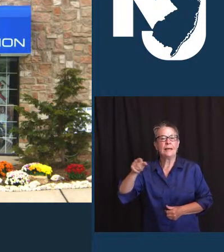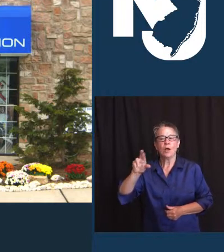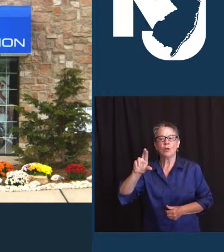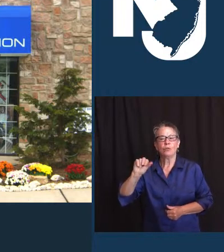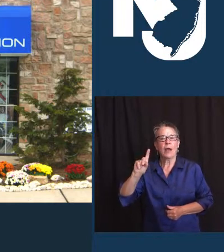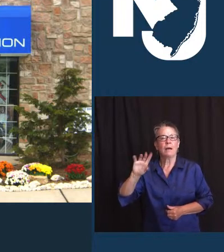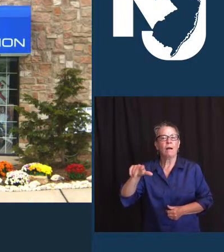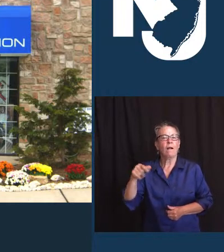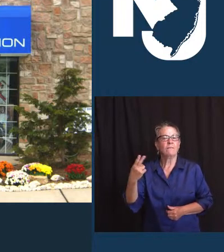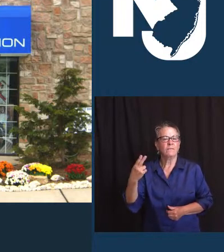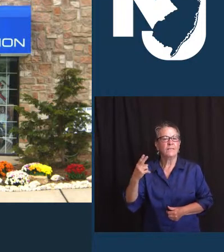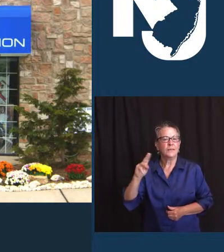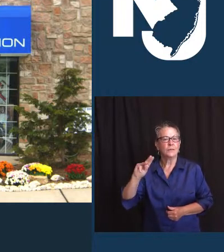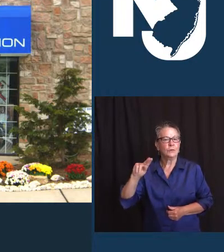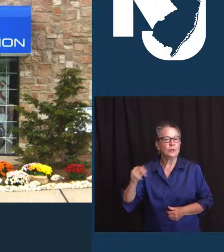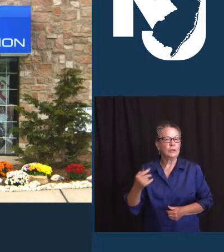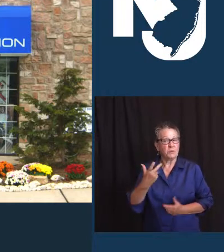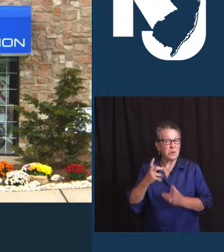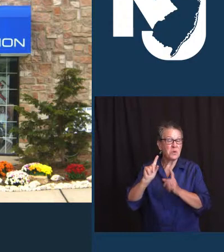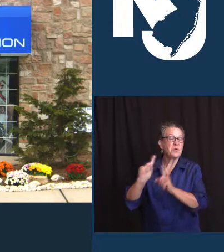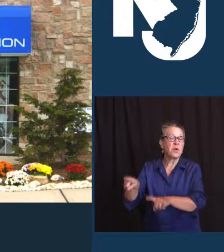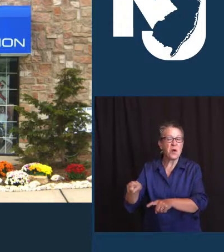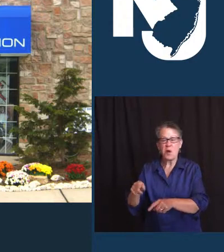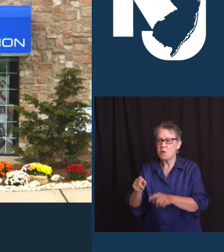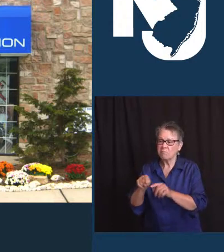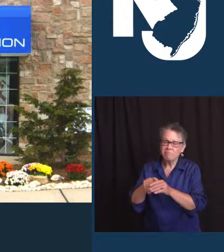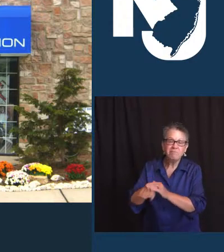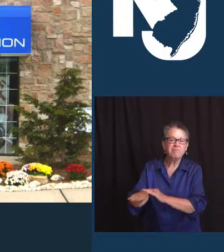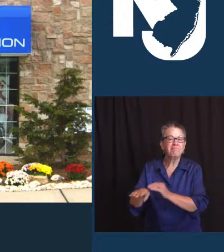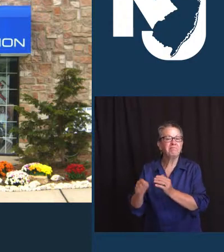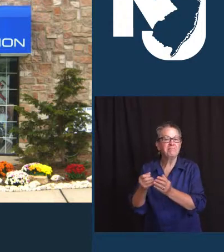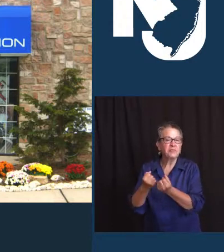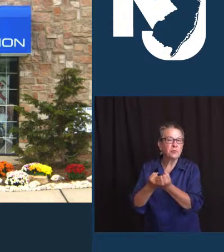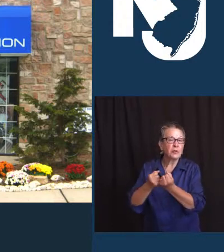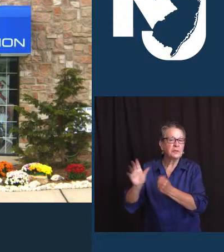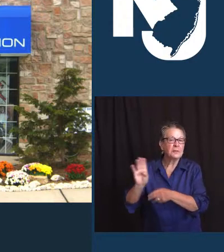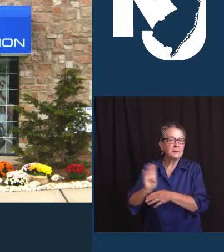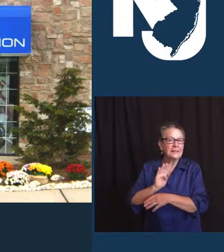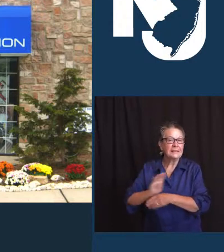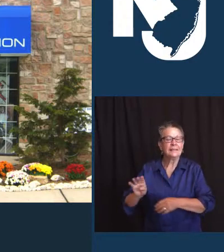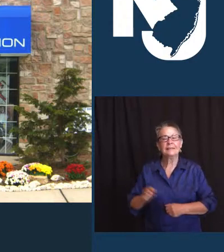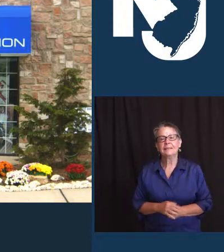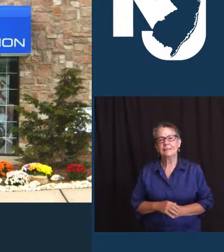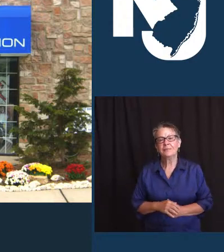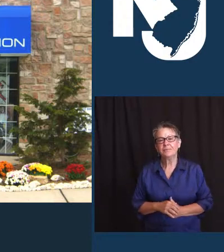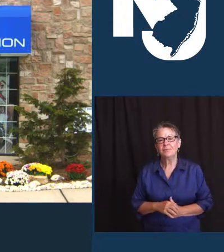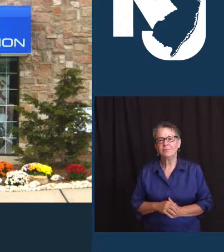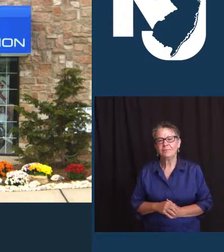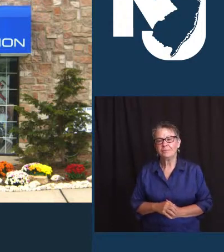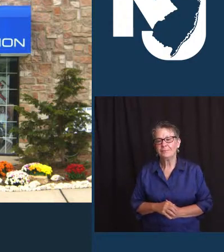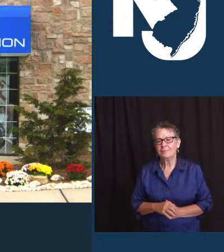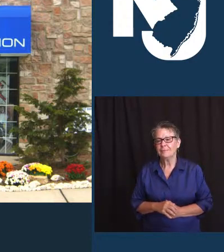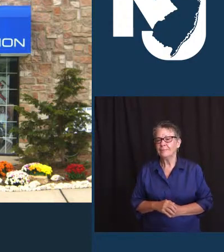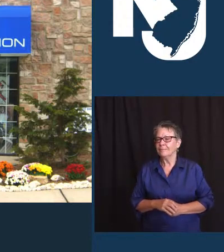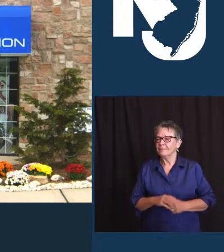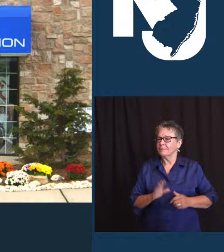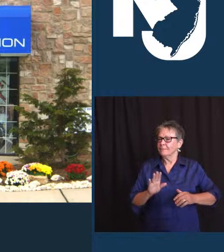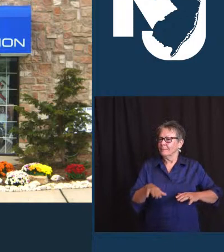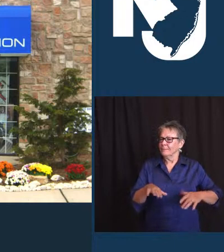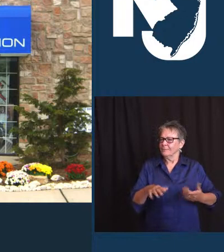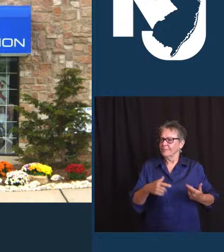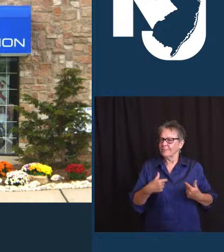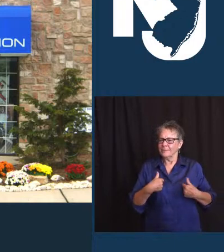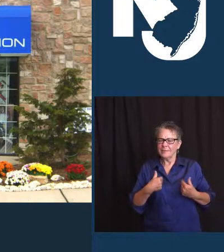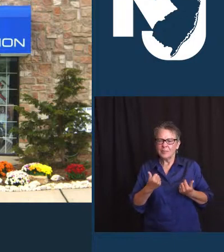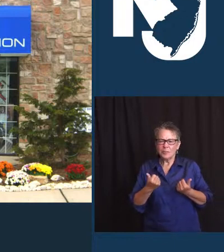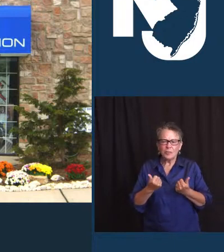him out. I don't know why we got to this, but I determined on the call how old Ron was, because he teed